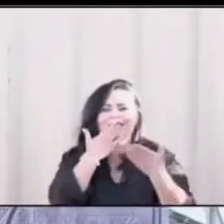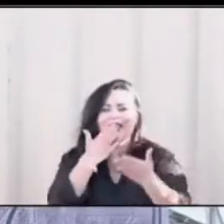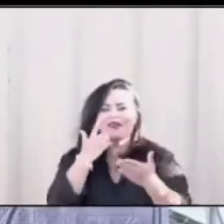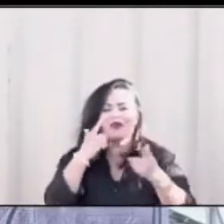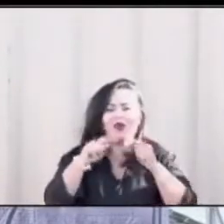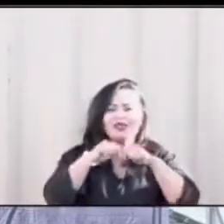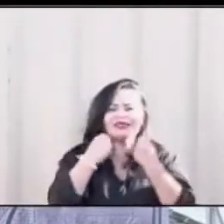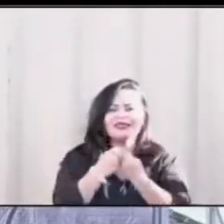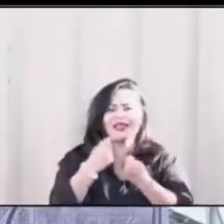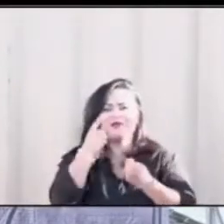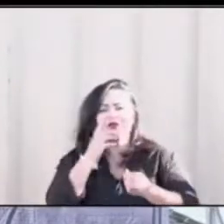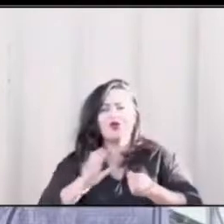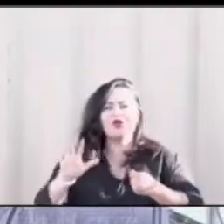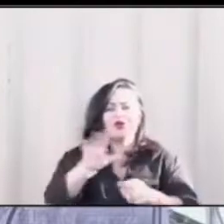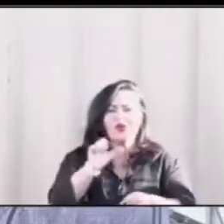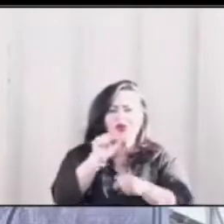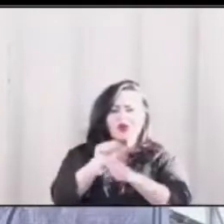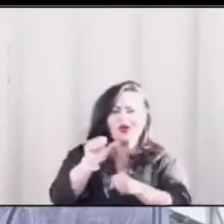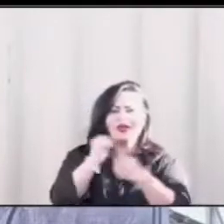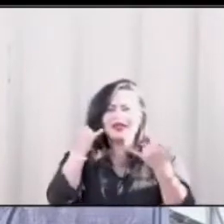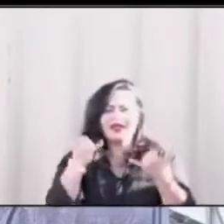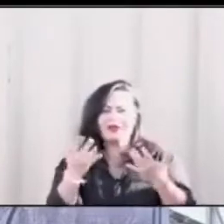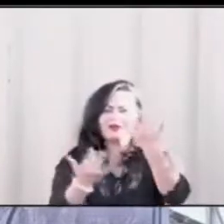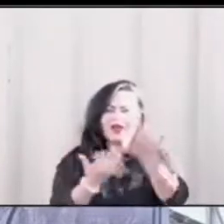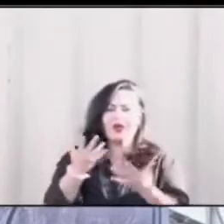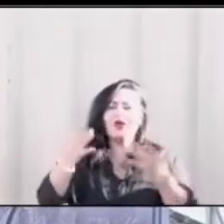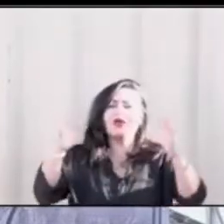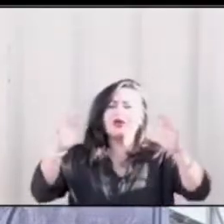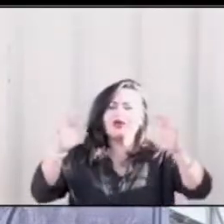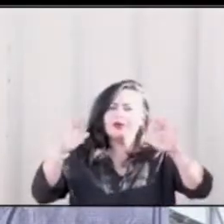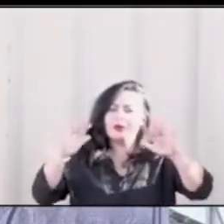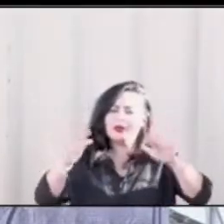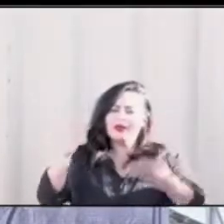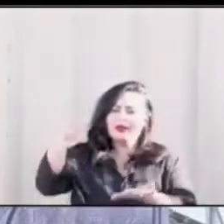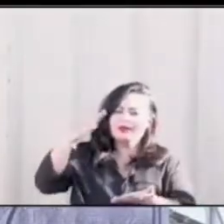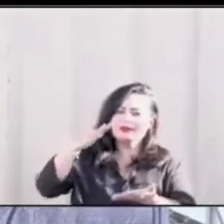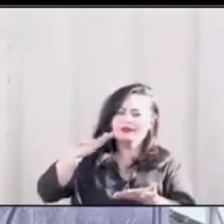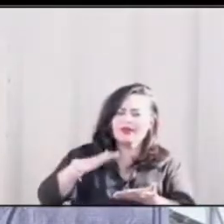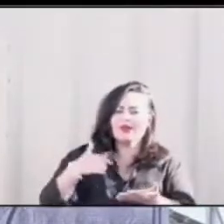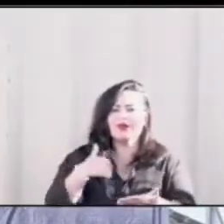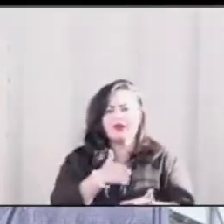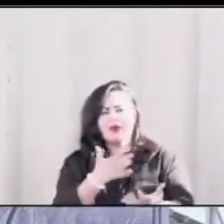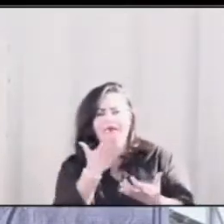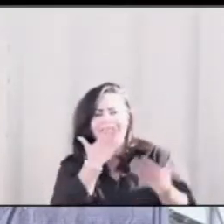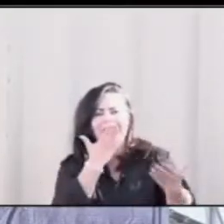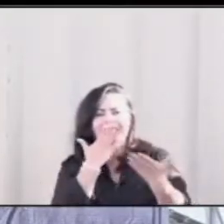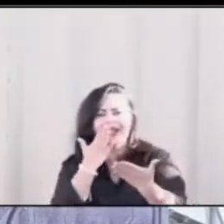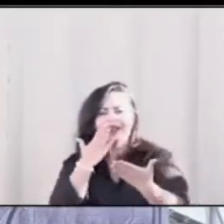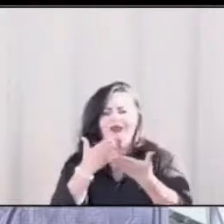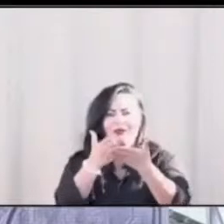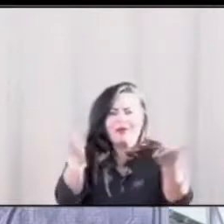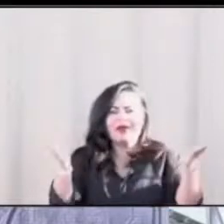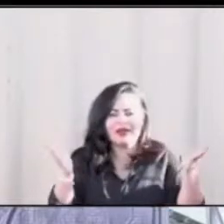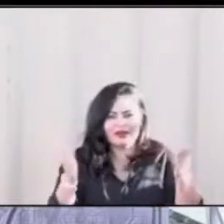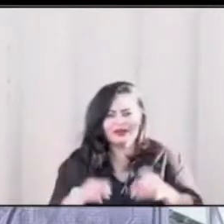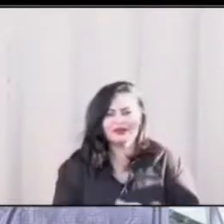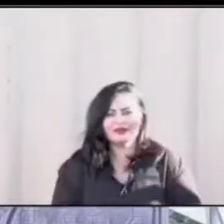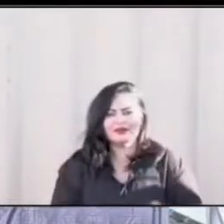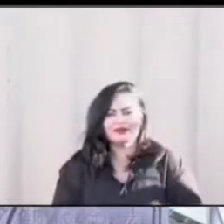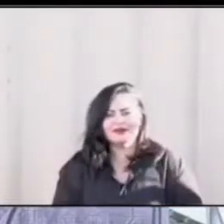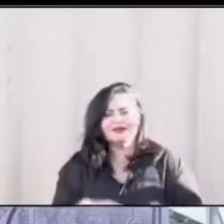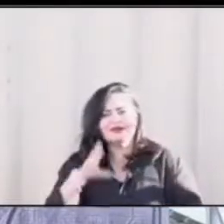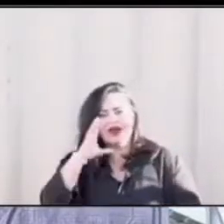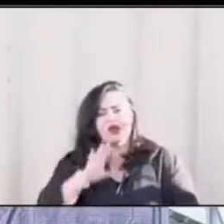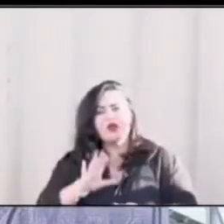you've shown as the dust settles is unbelievable. I've had people of the public, I know that their